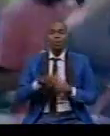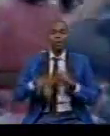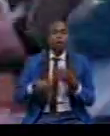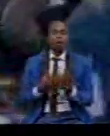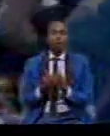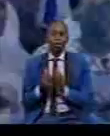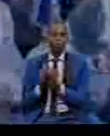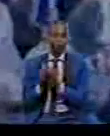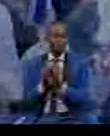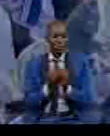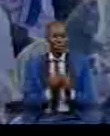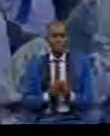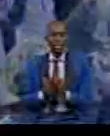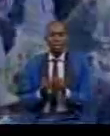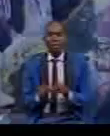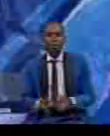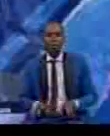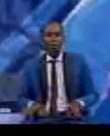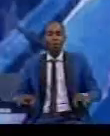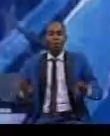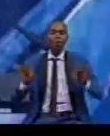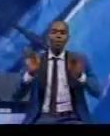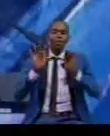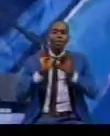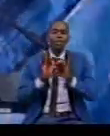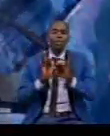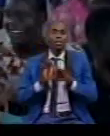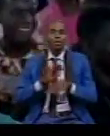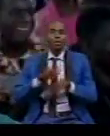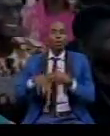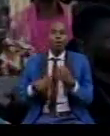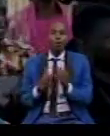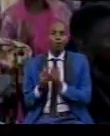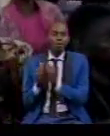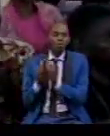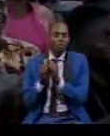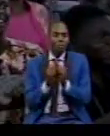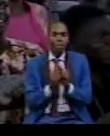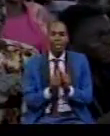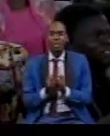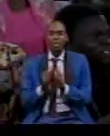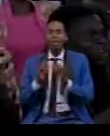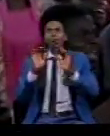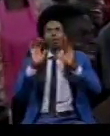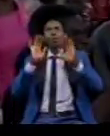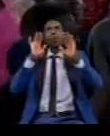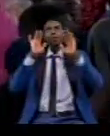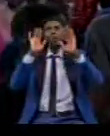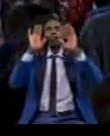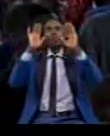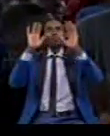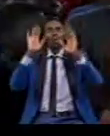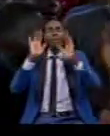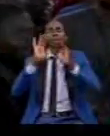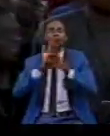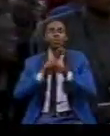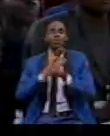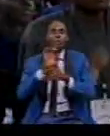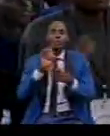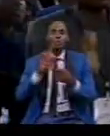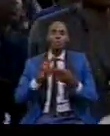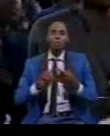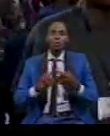Lord Jesus, reign. In our hearts, reign. Over our problems,